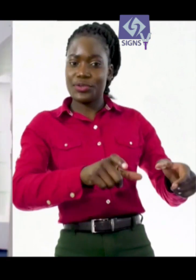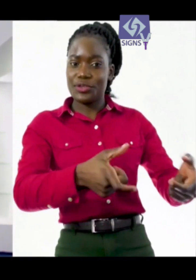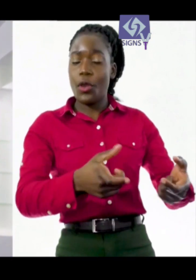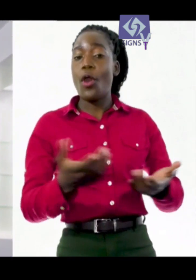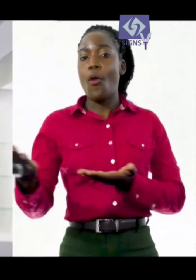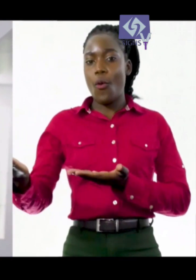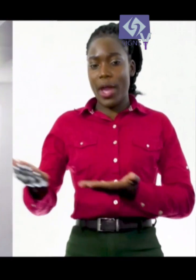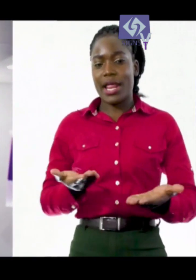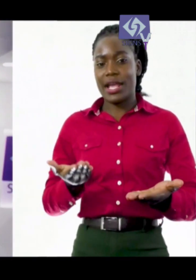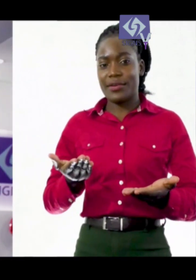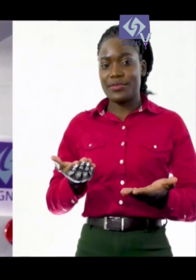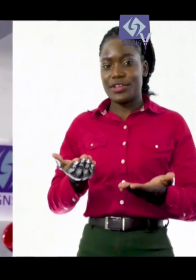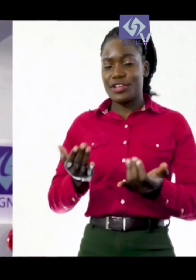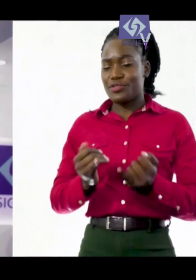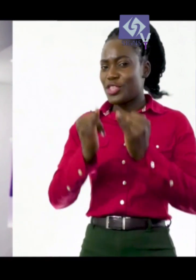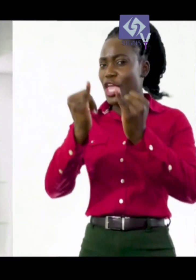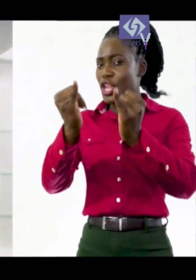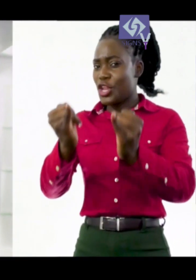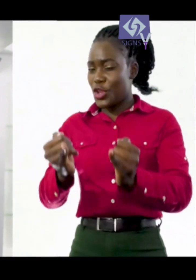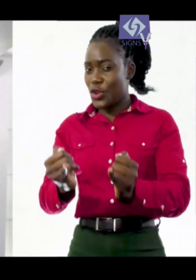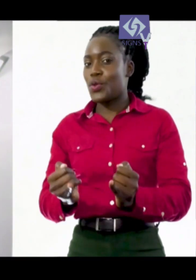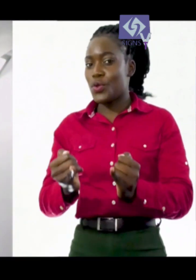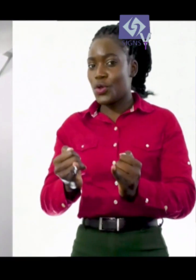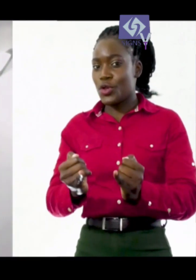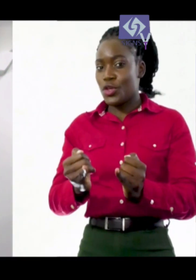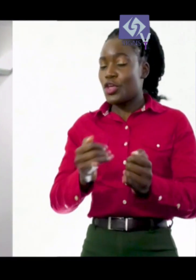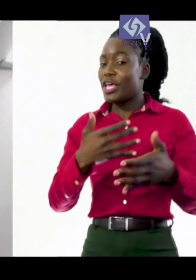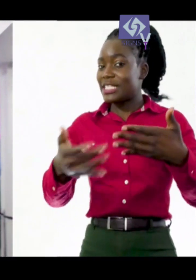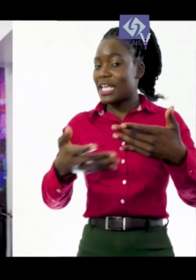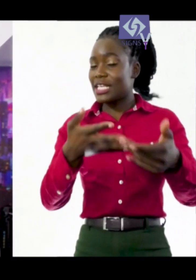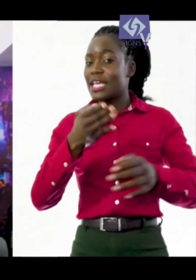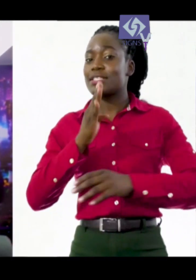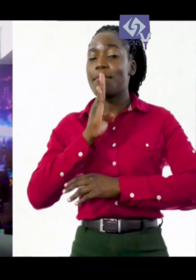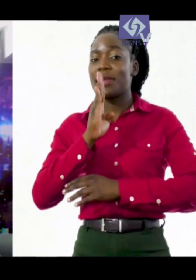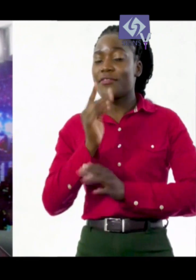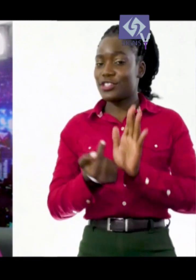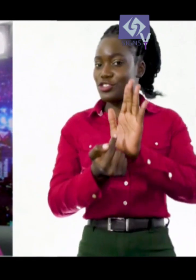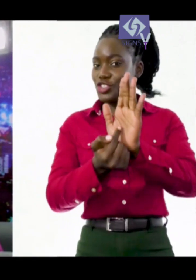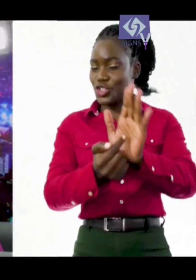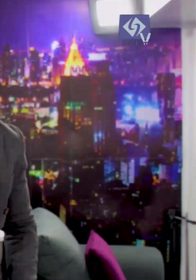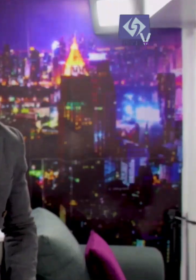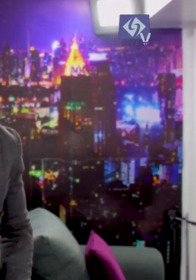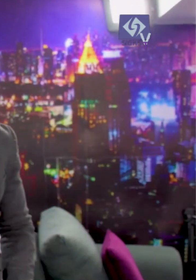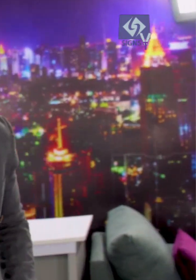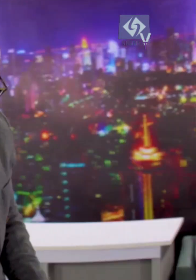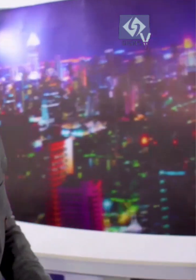Time and again, you have asked us to level up. Come, let me show you something.